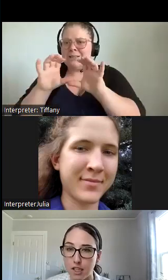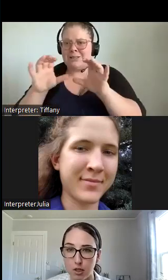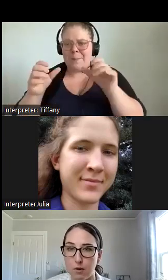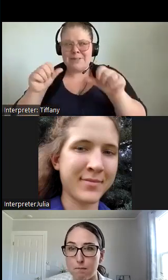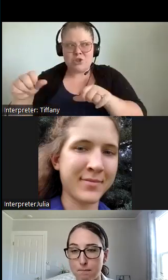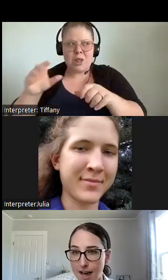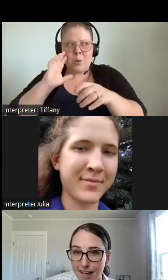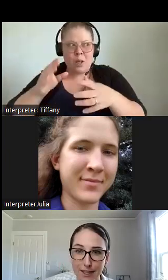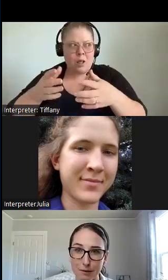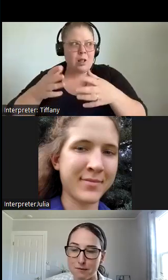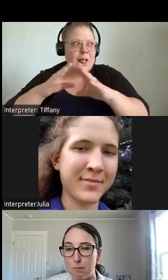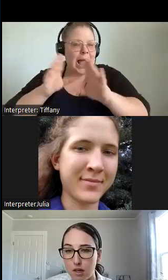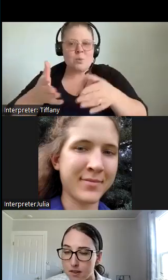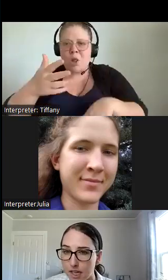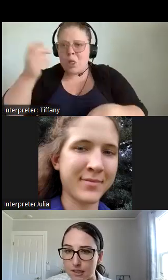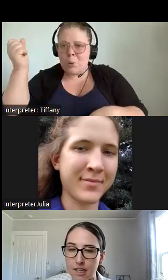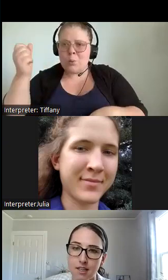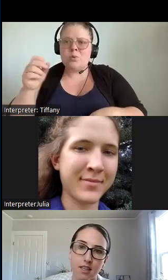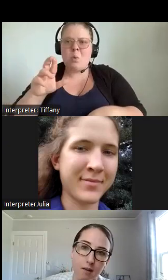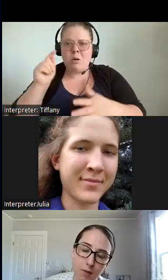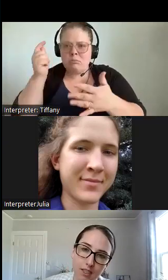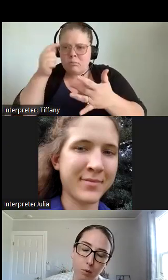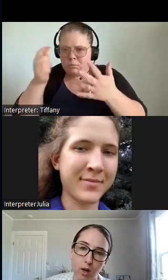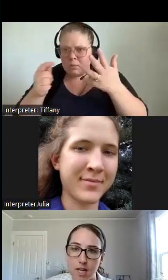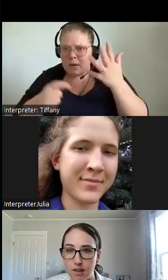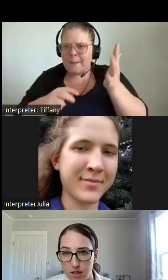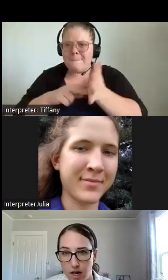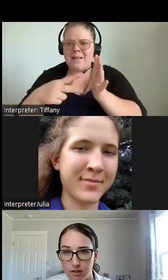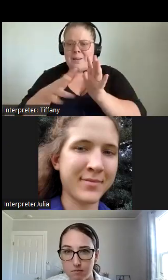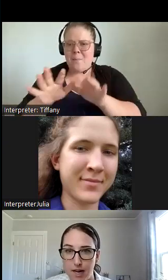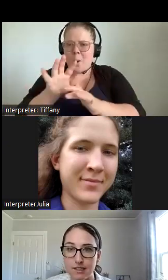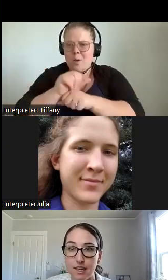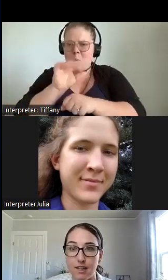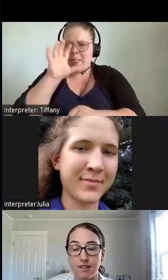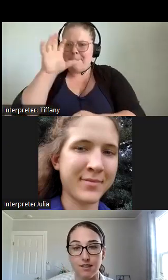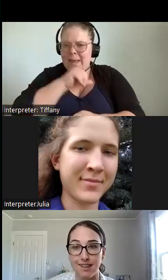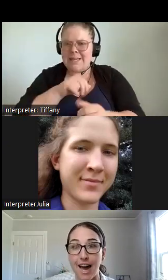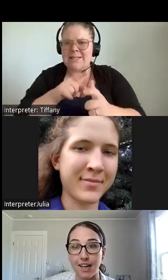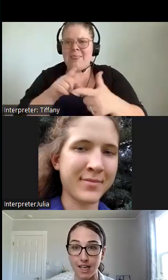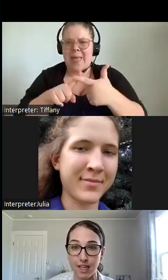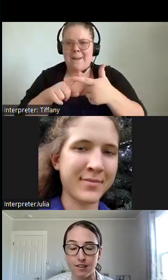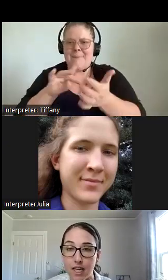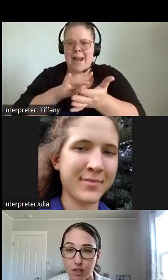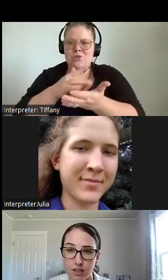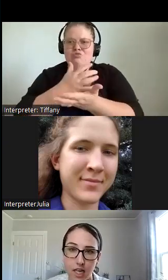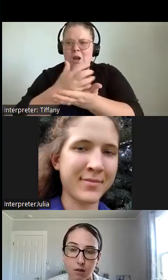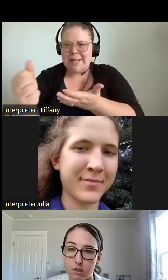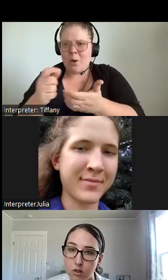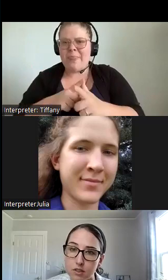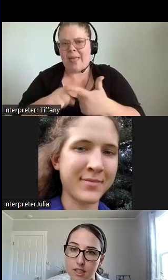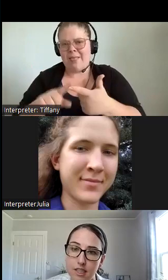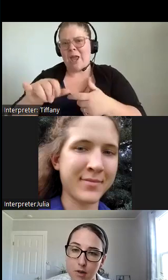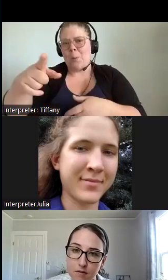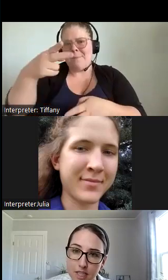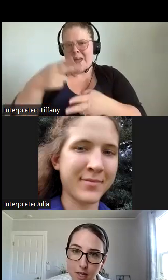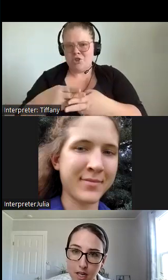or, any number of things, that they miss an appointment and then they're out of meds. And then that can, like you're saying,